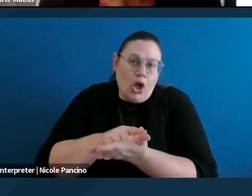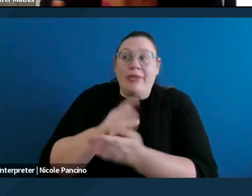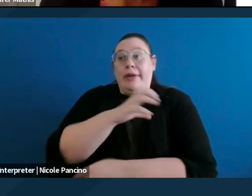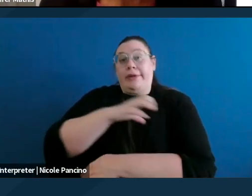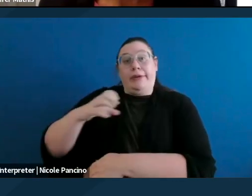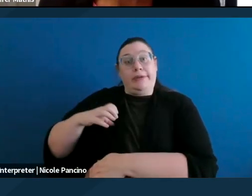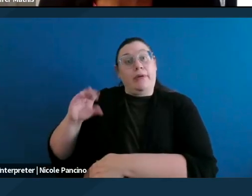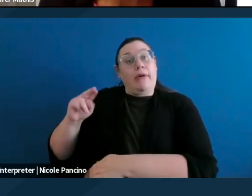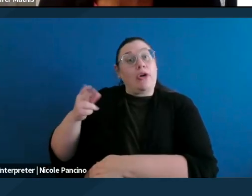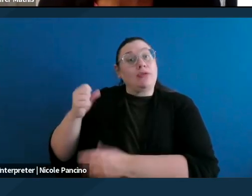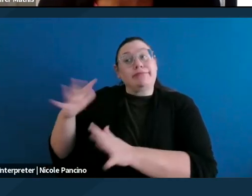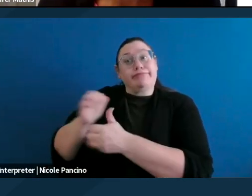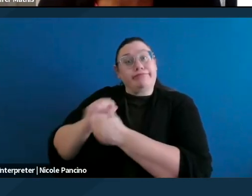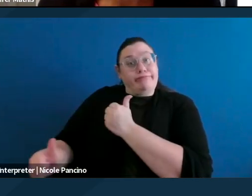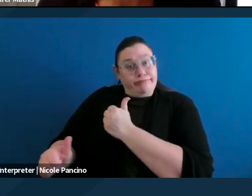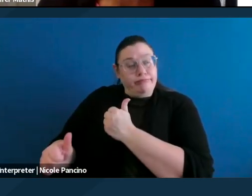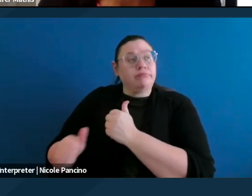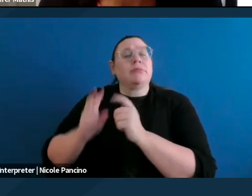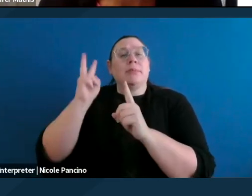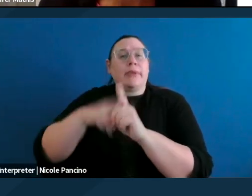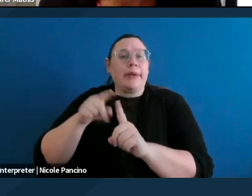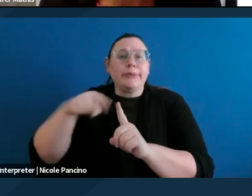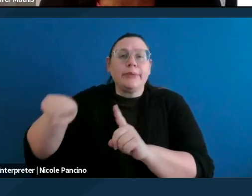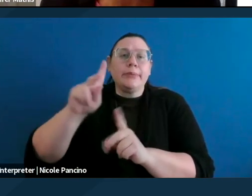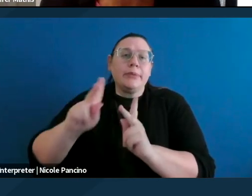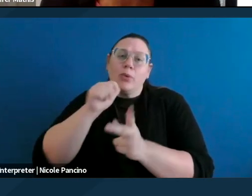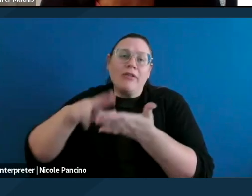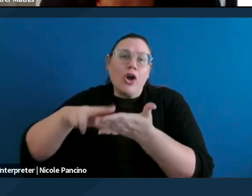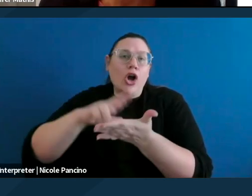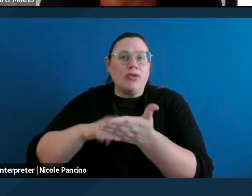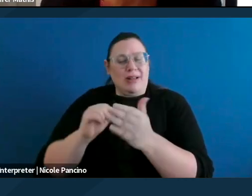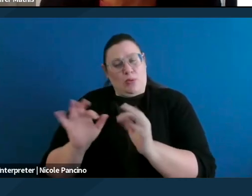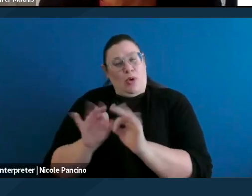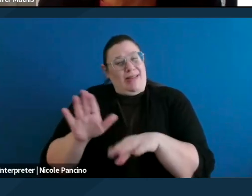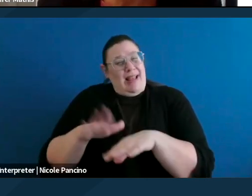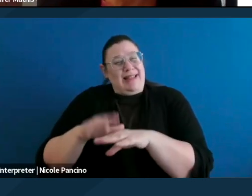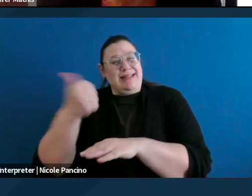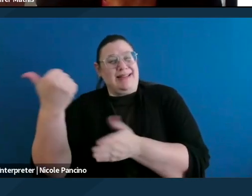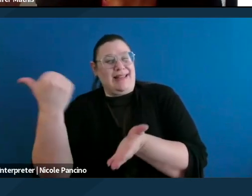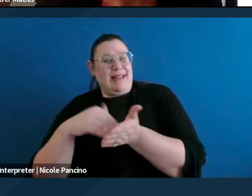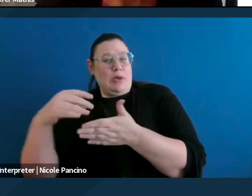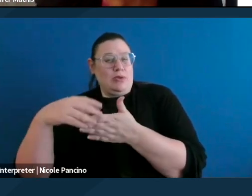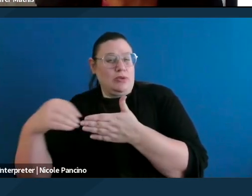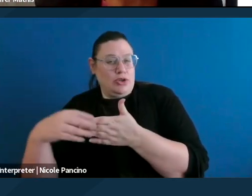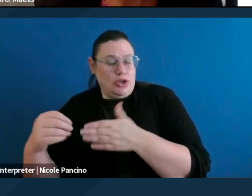passed applies to contractors with contracts of at least $10,000.